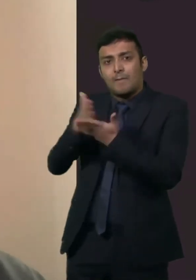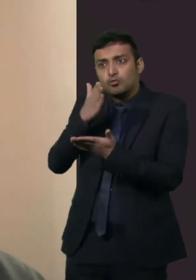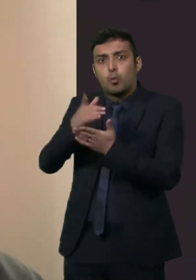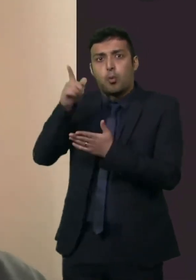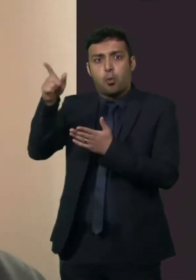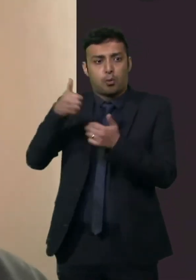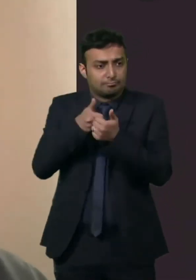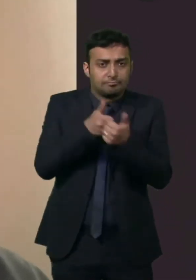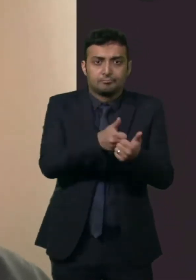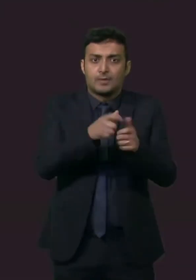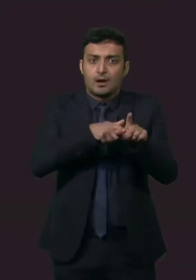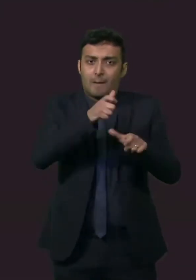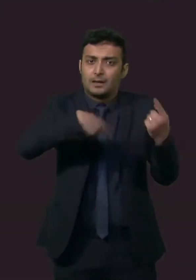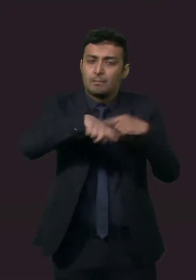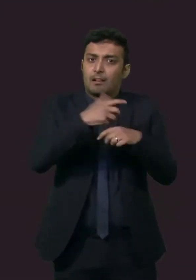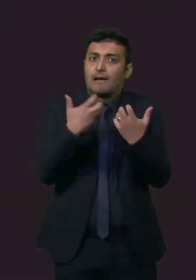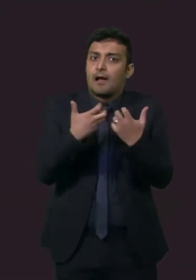the after effects of when the pandemic is over?